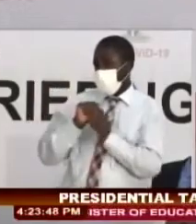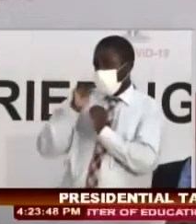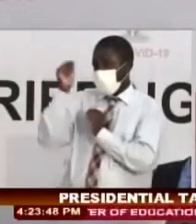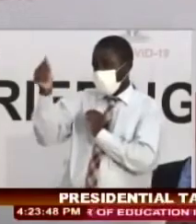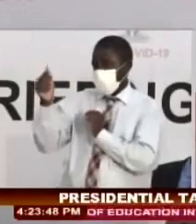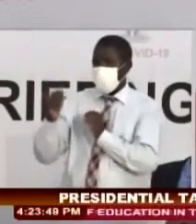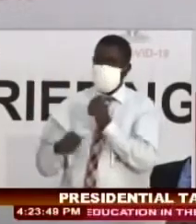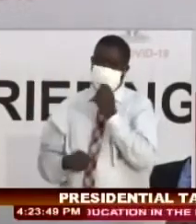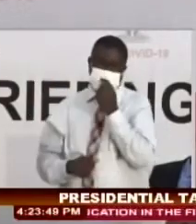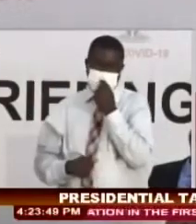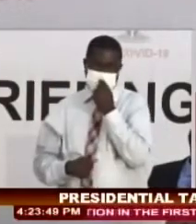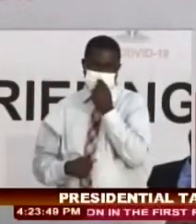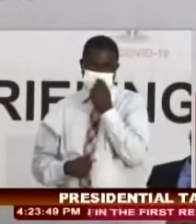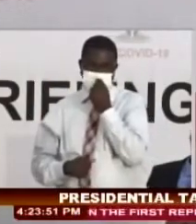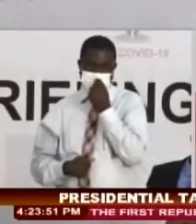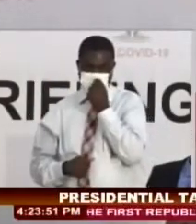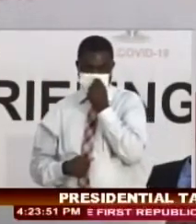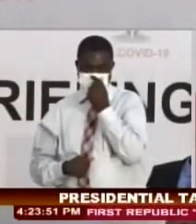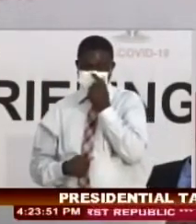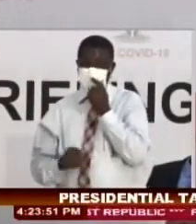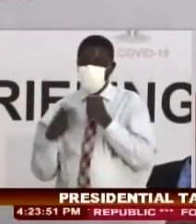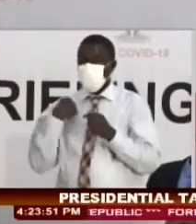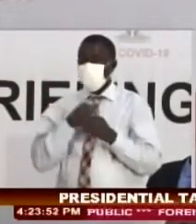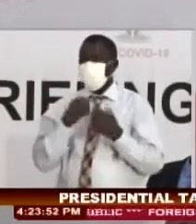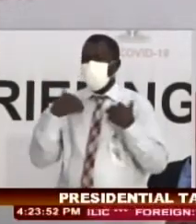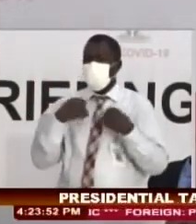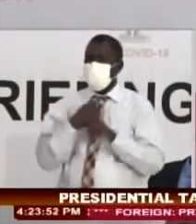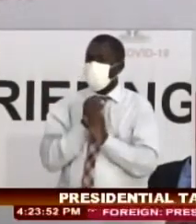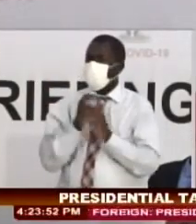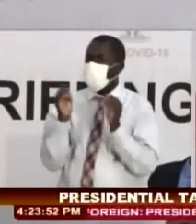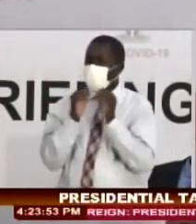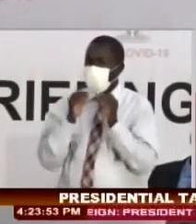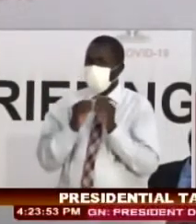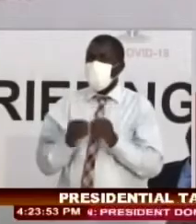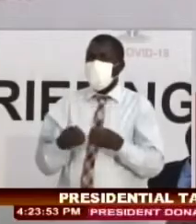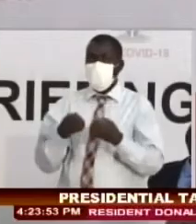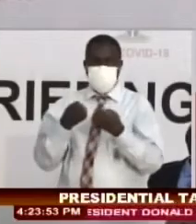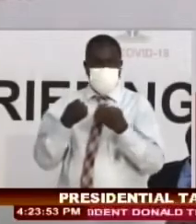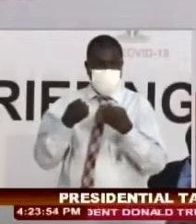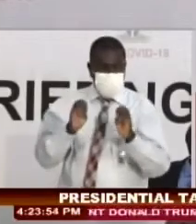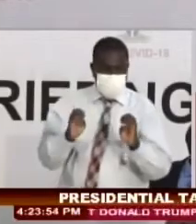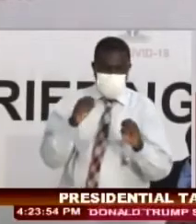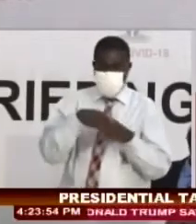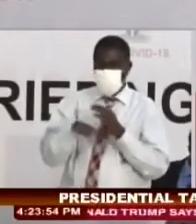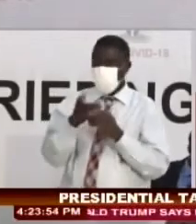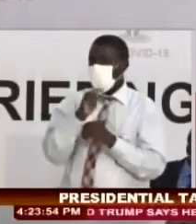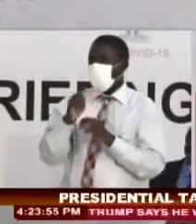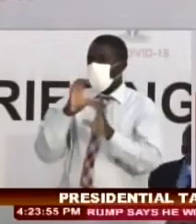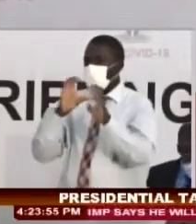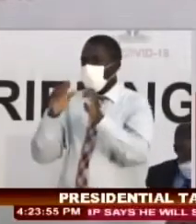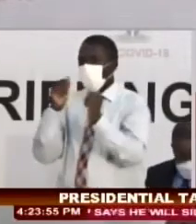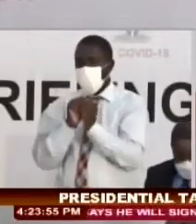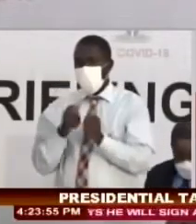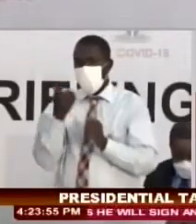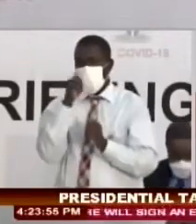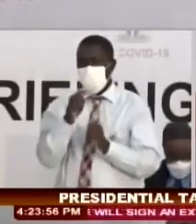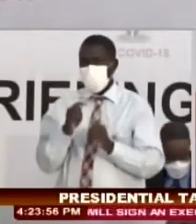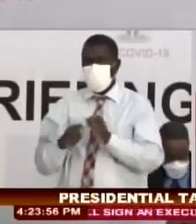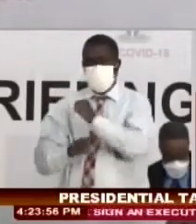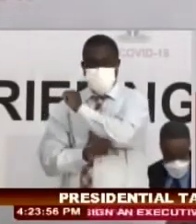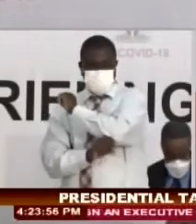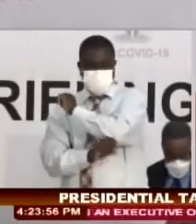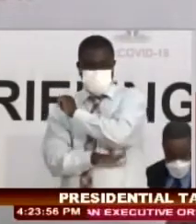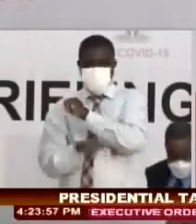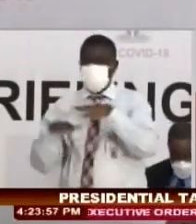We have intensified efforts in risk communication at grassroots level.